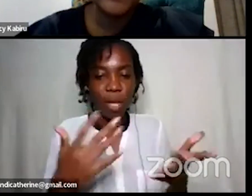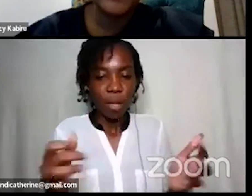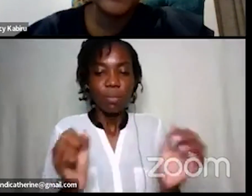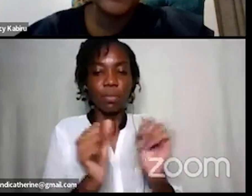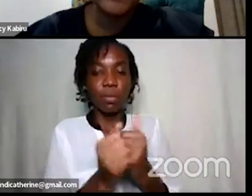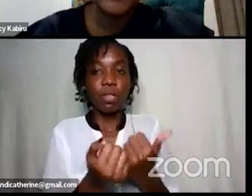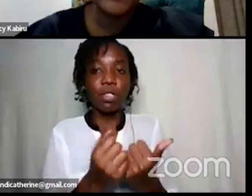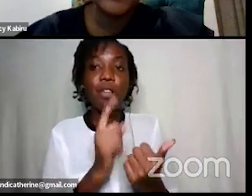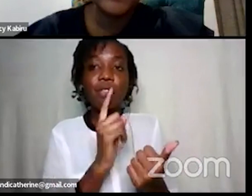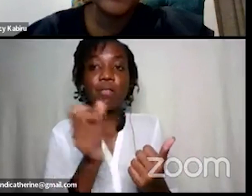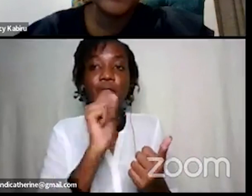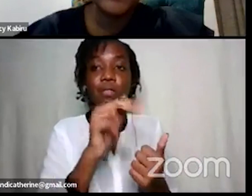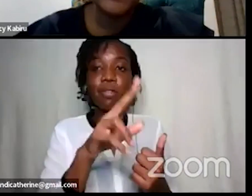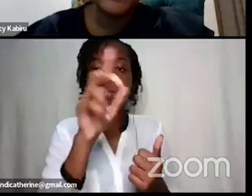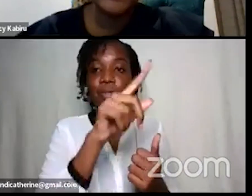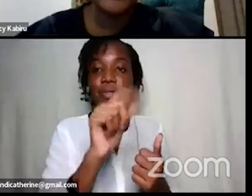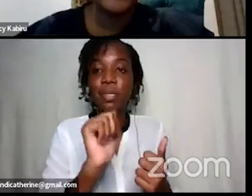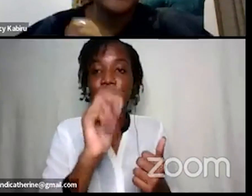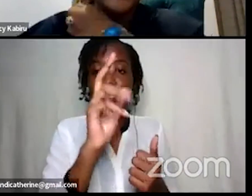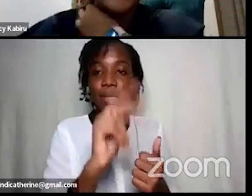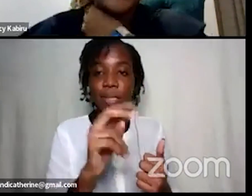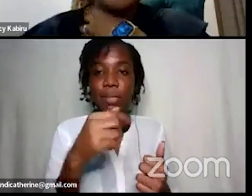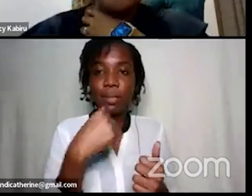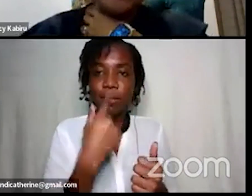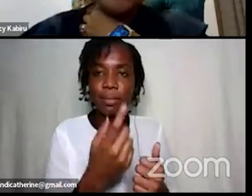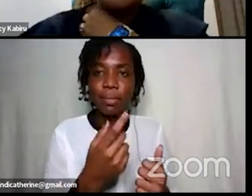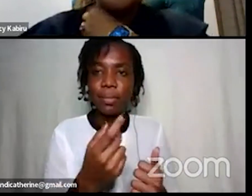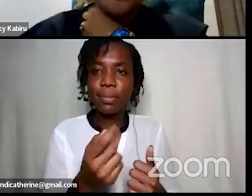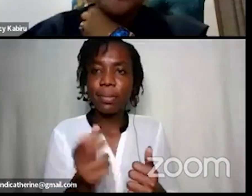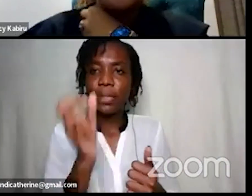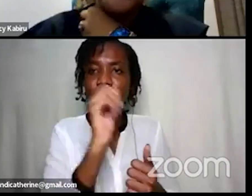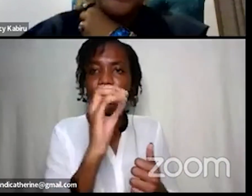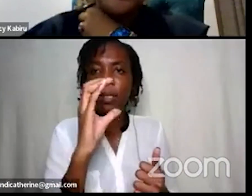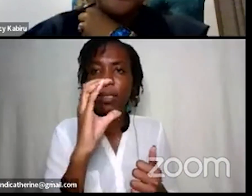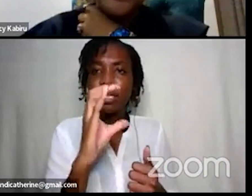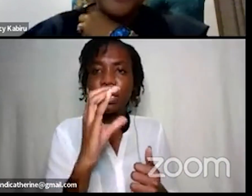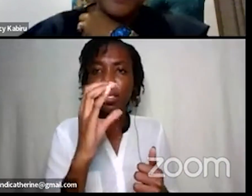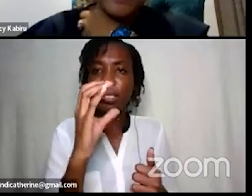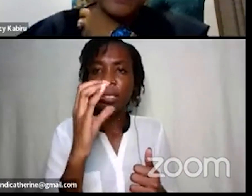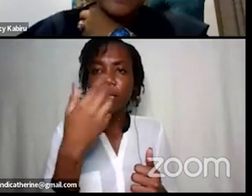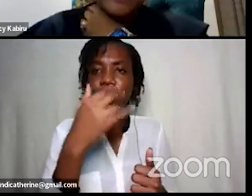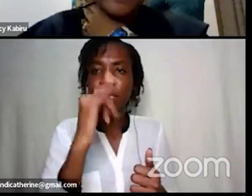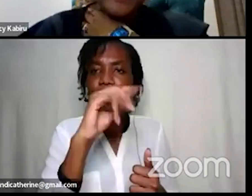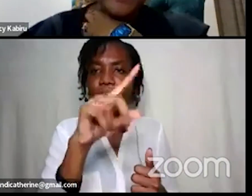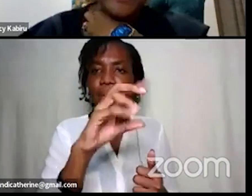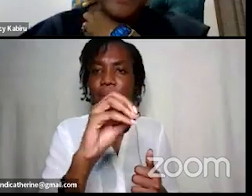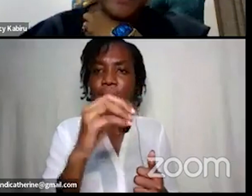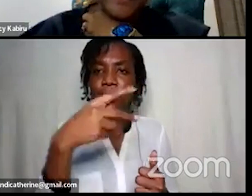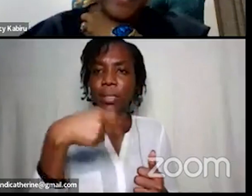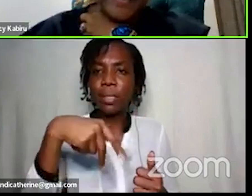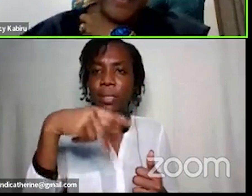Susan Atinga says, is schizophrenia a mental illness or disorder?